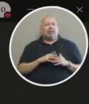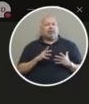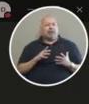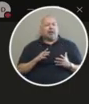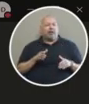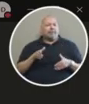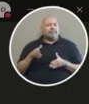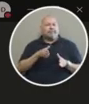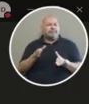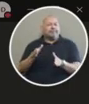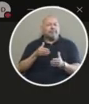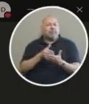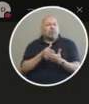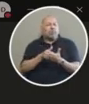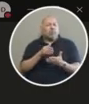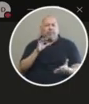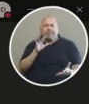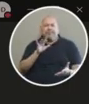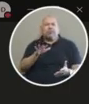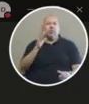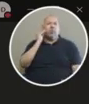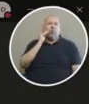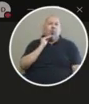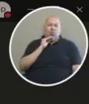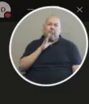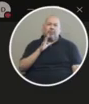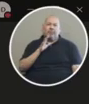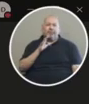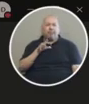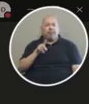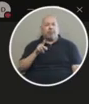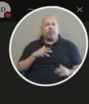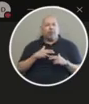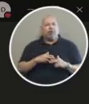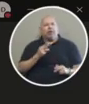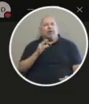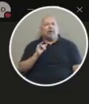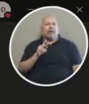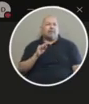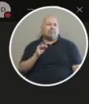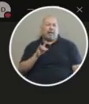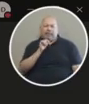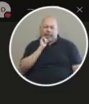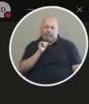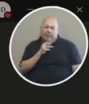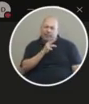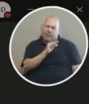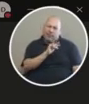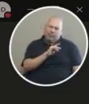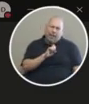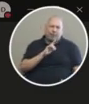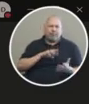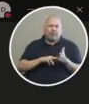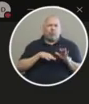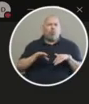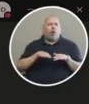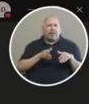concrete paths that are near their homes that people call hike and bike trails, but they're not hike and bike trails. They're just